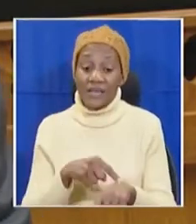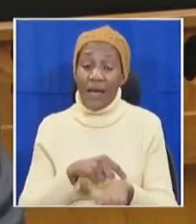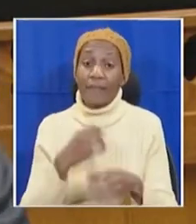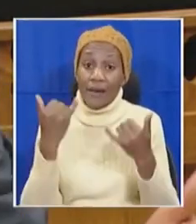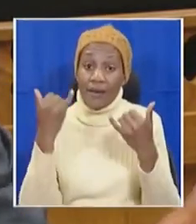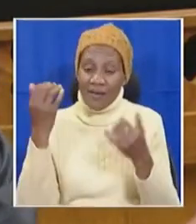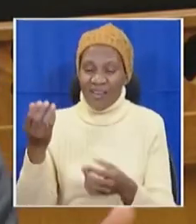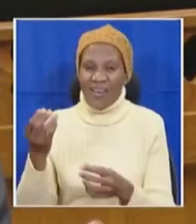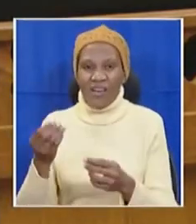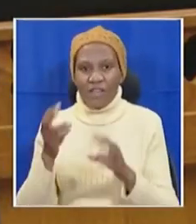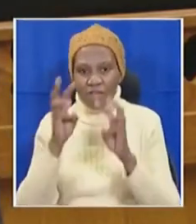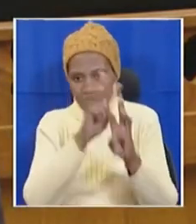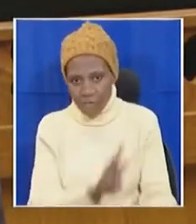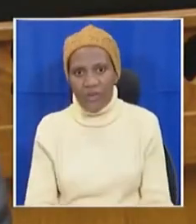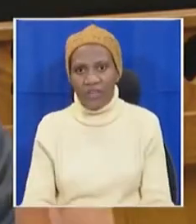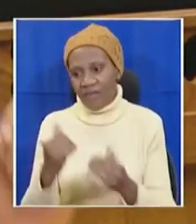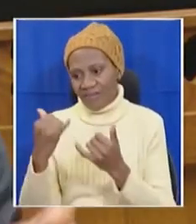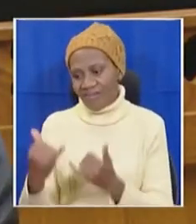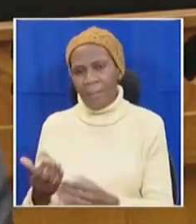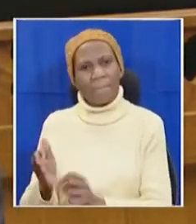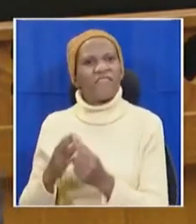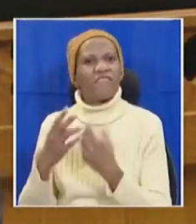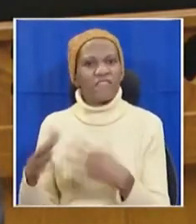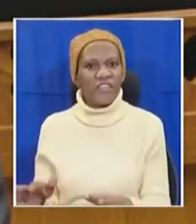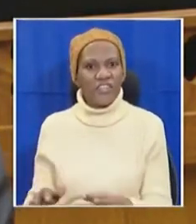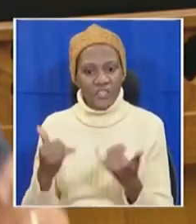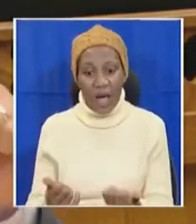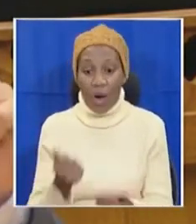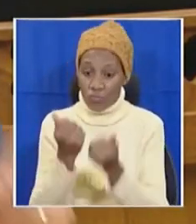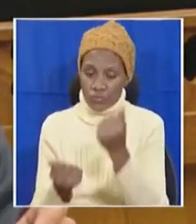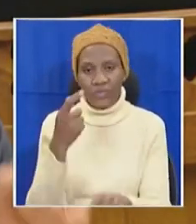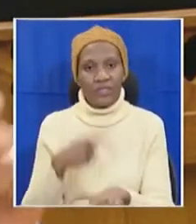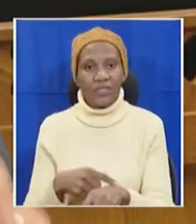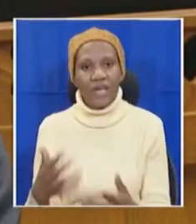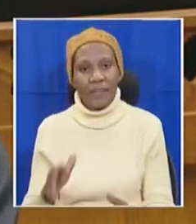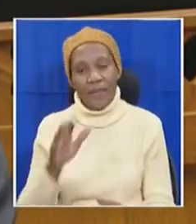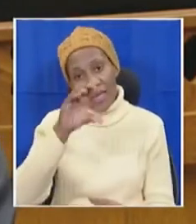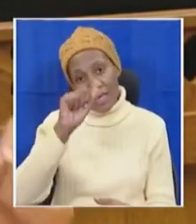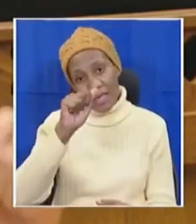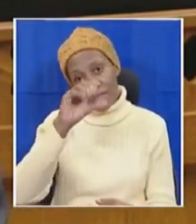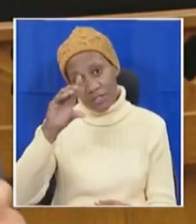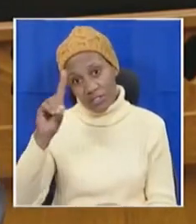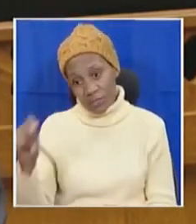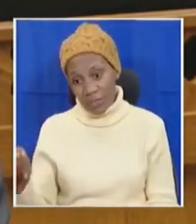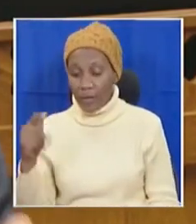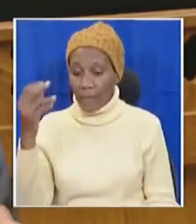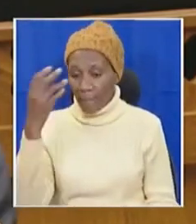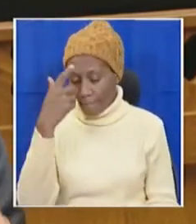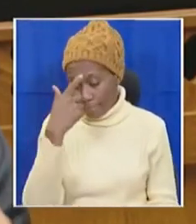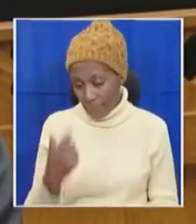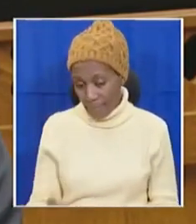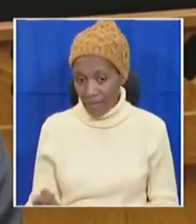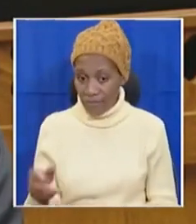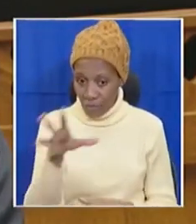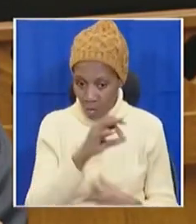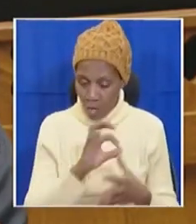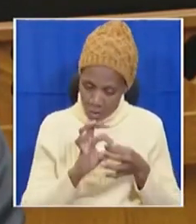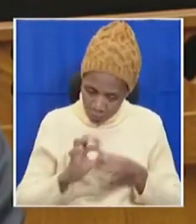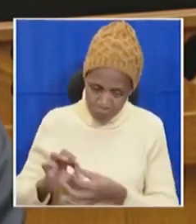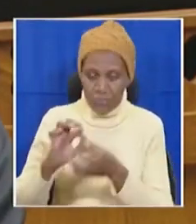is past. Now it is a time for justice. The ACDP believes that justice and restitution can and must play an important